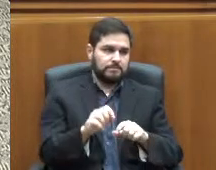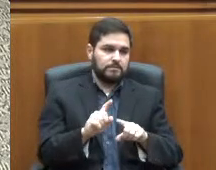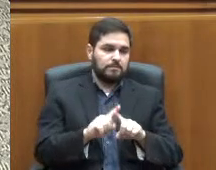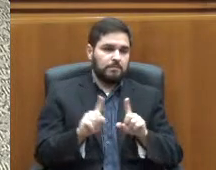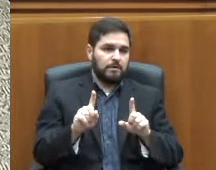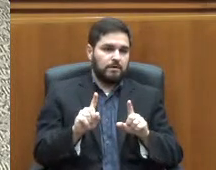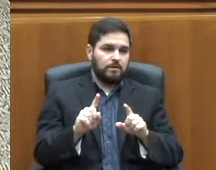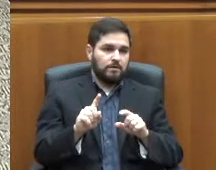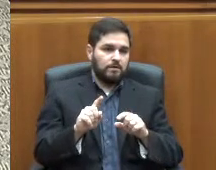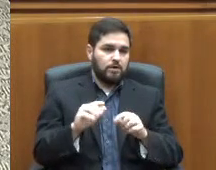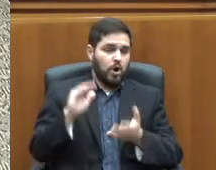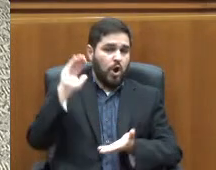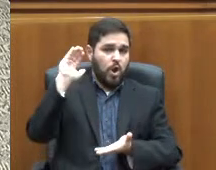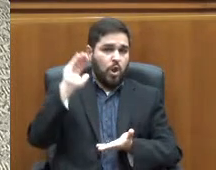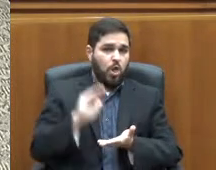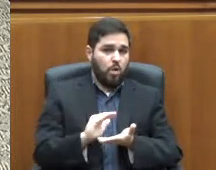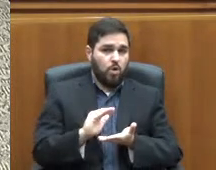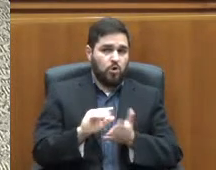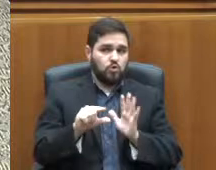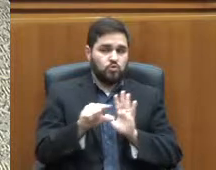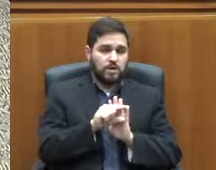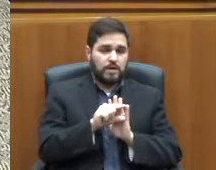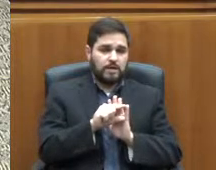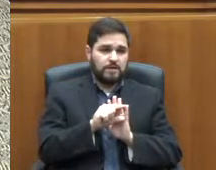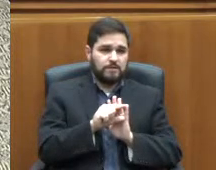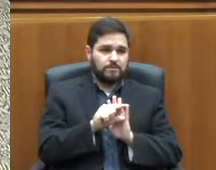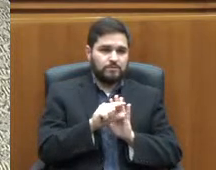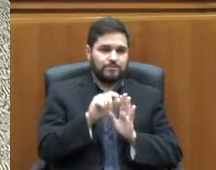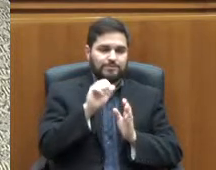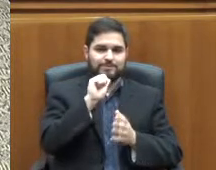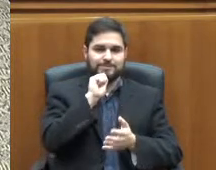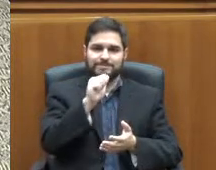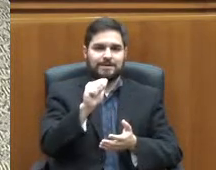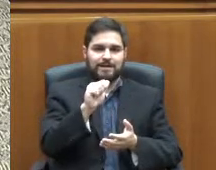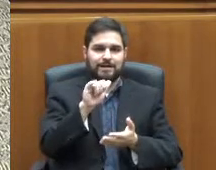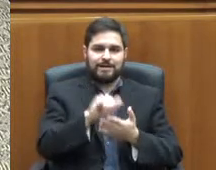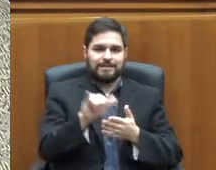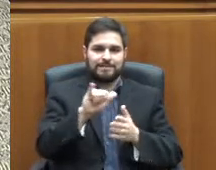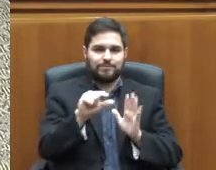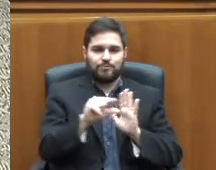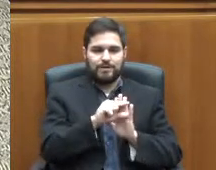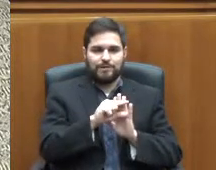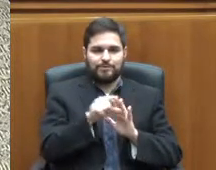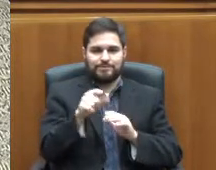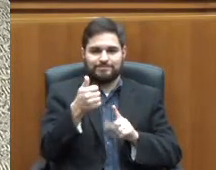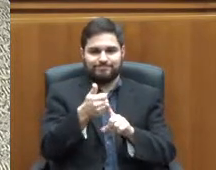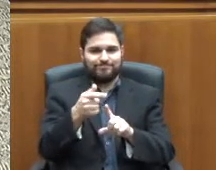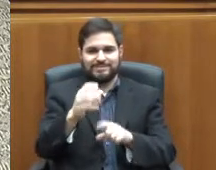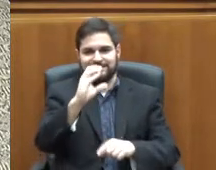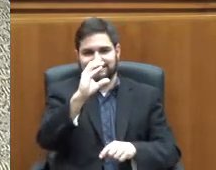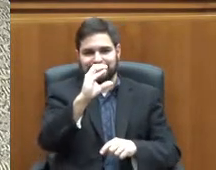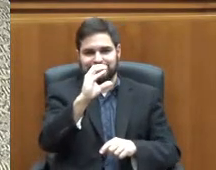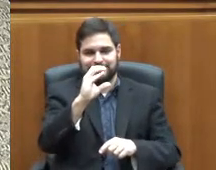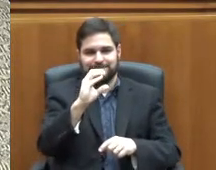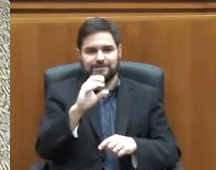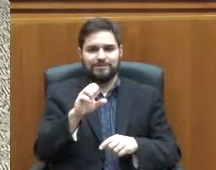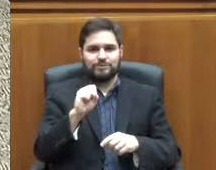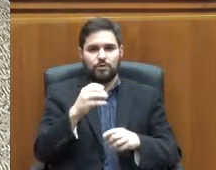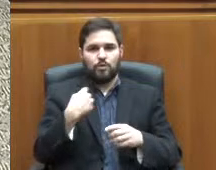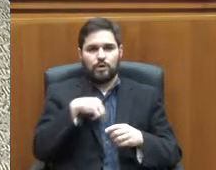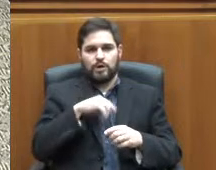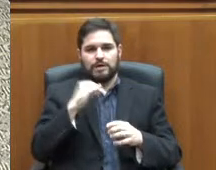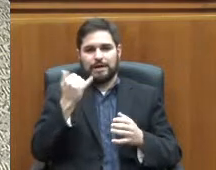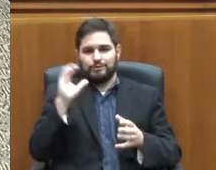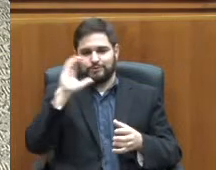our lower grade levels are not at that level. They're C's. So we're looking for ways